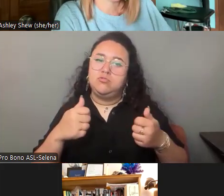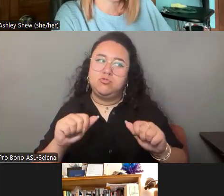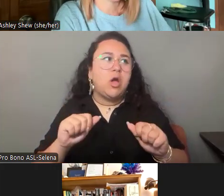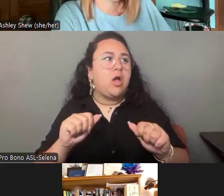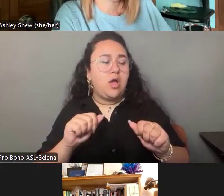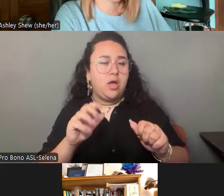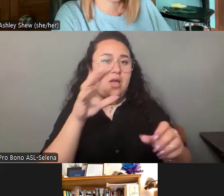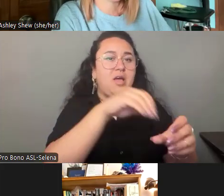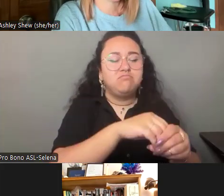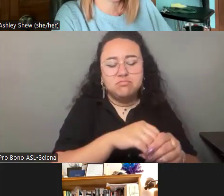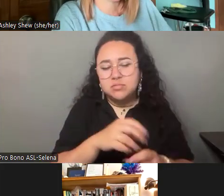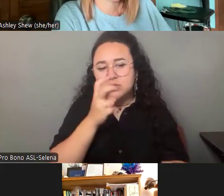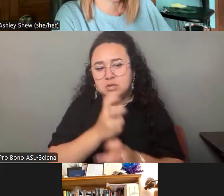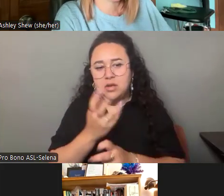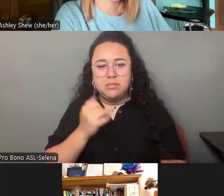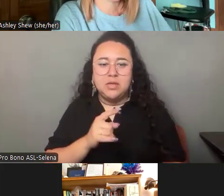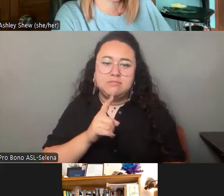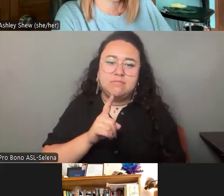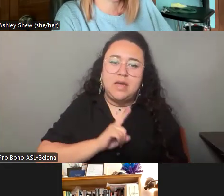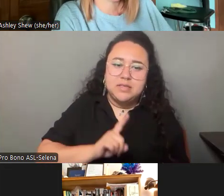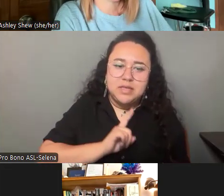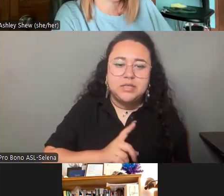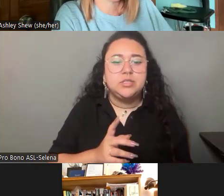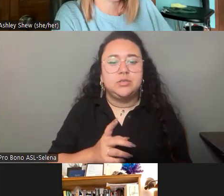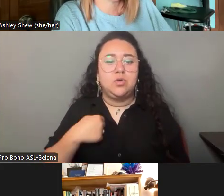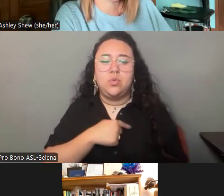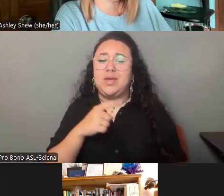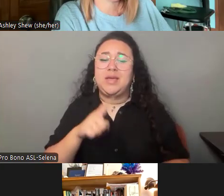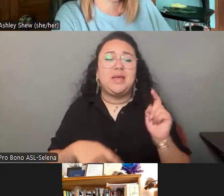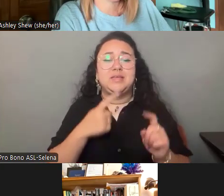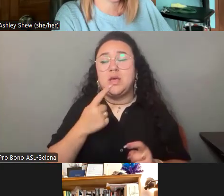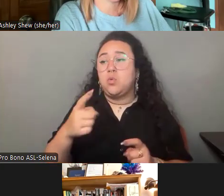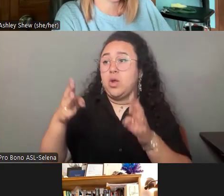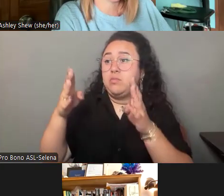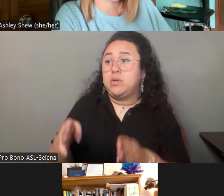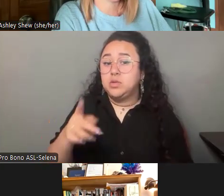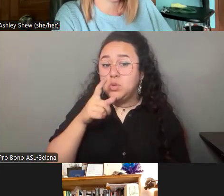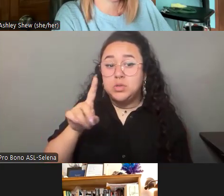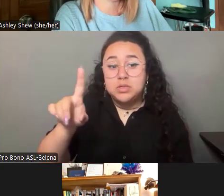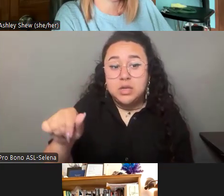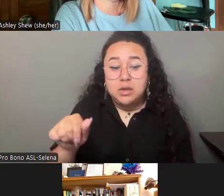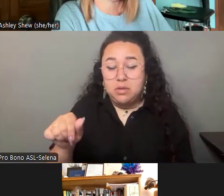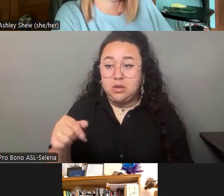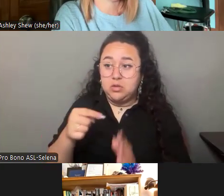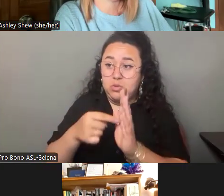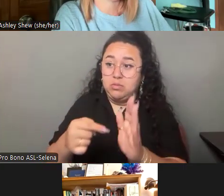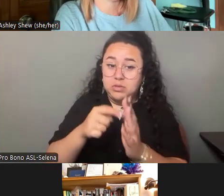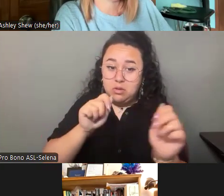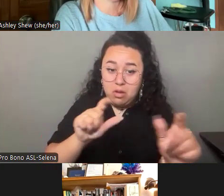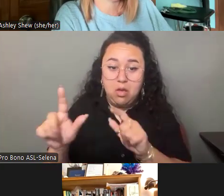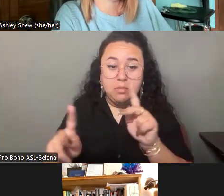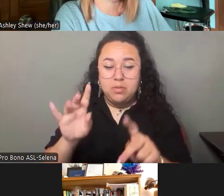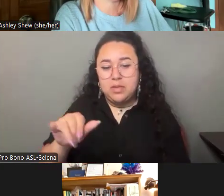disabled lived experience, one disabled embodiment can capture every person's embodiment. That's not real. That's not right.